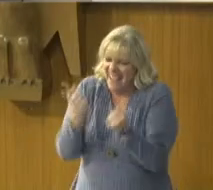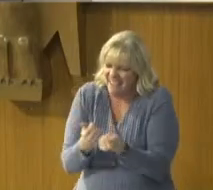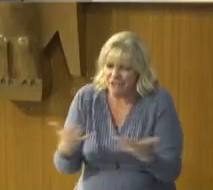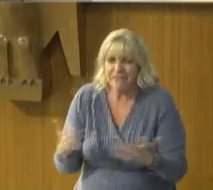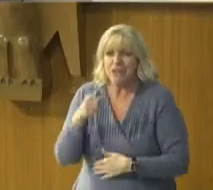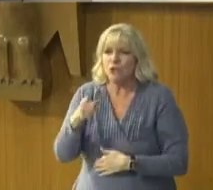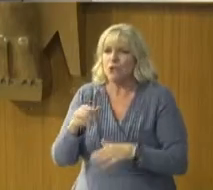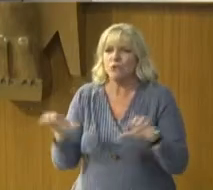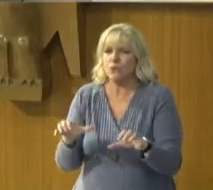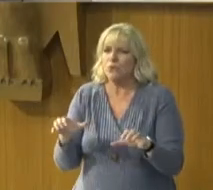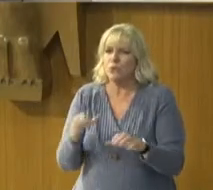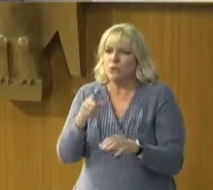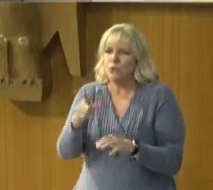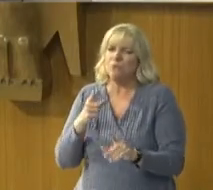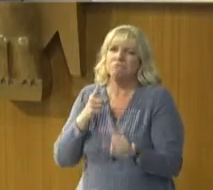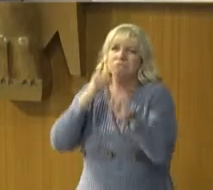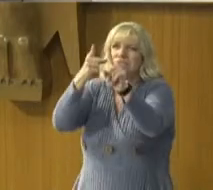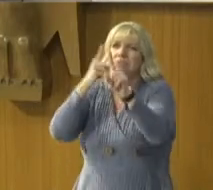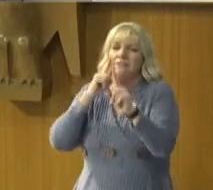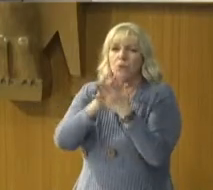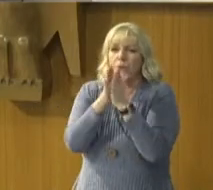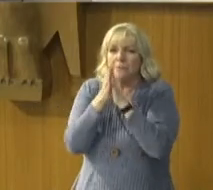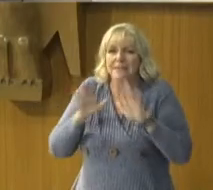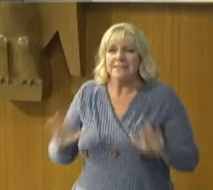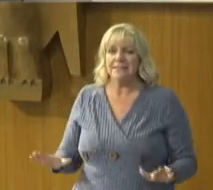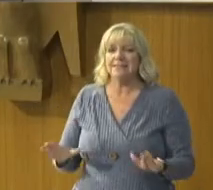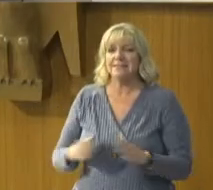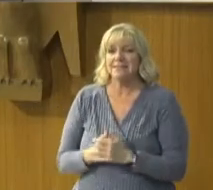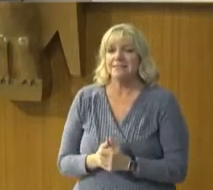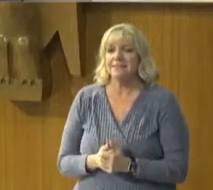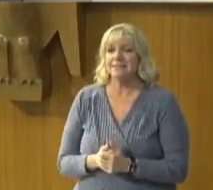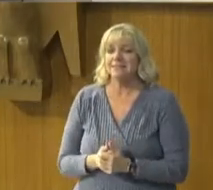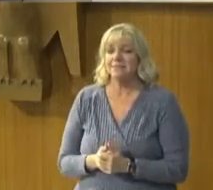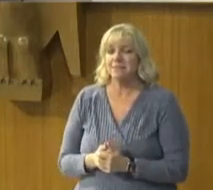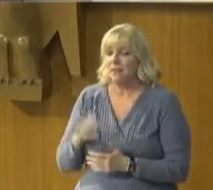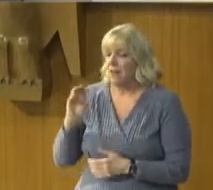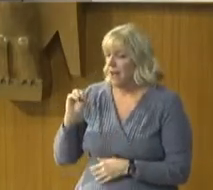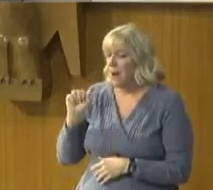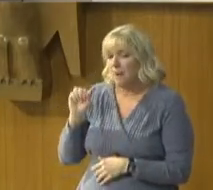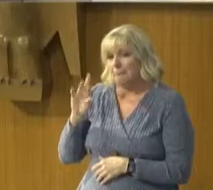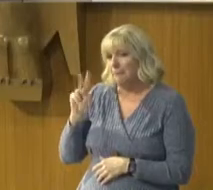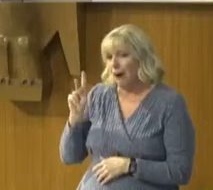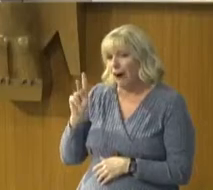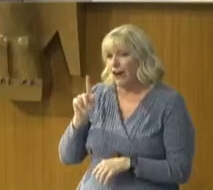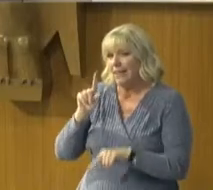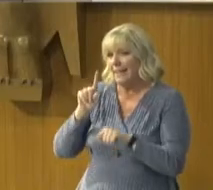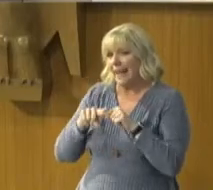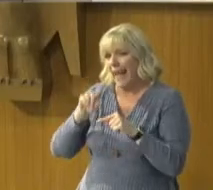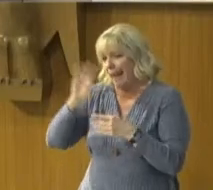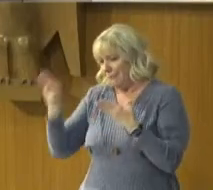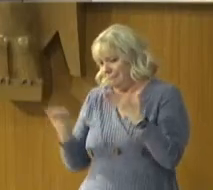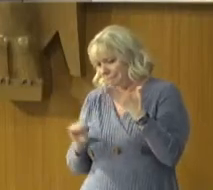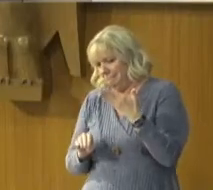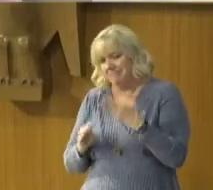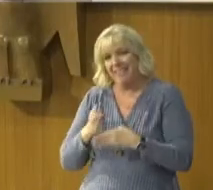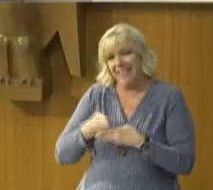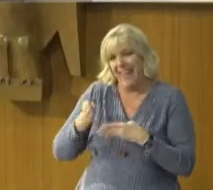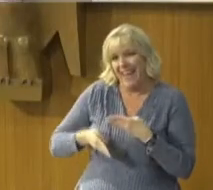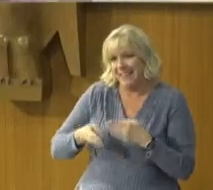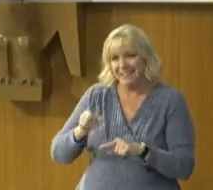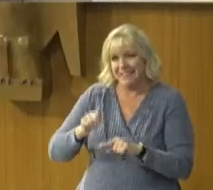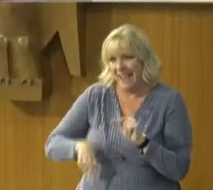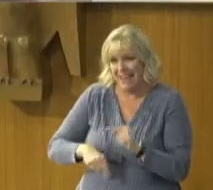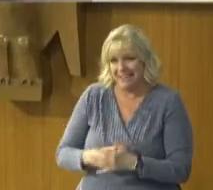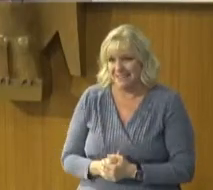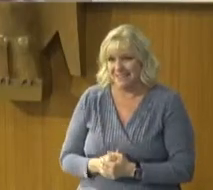stride we make forward for peace. Mark could not give us the ending of the story of Jesus because